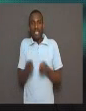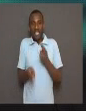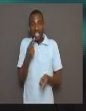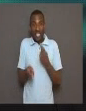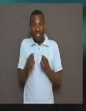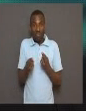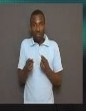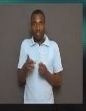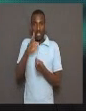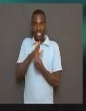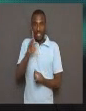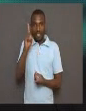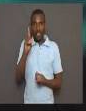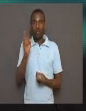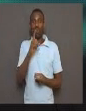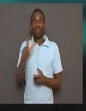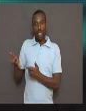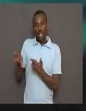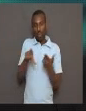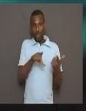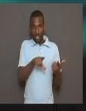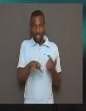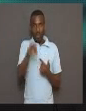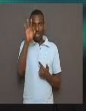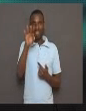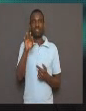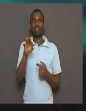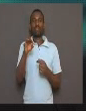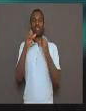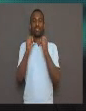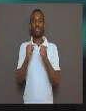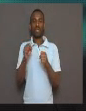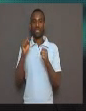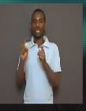a liquid compared to the density of water.